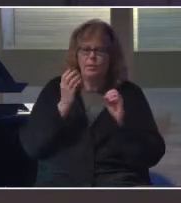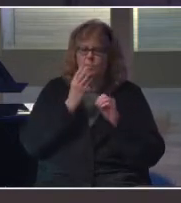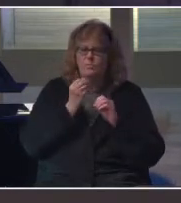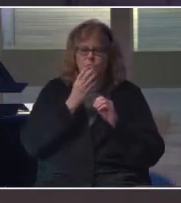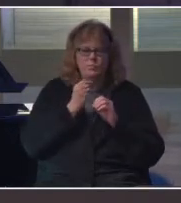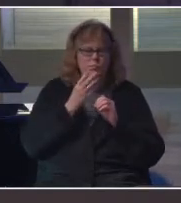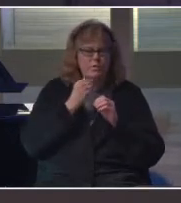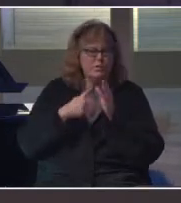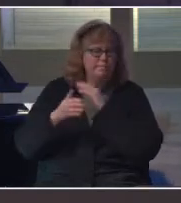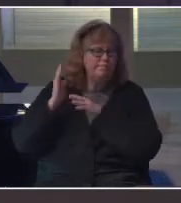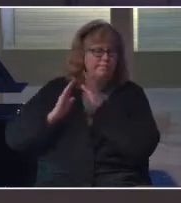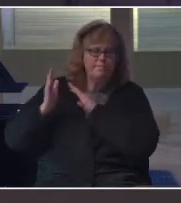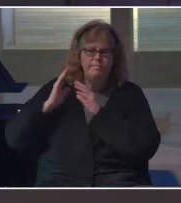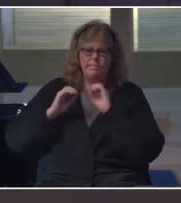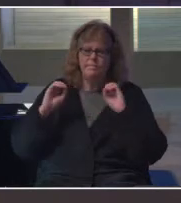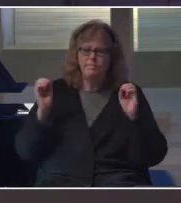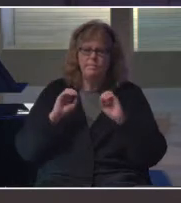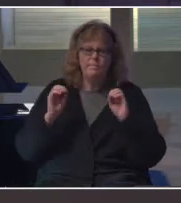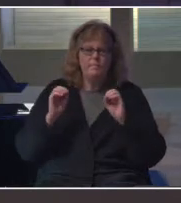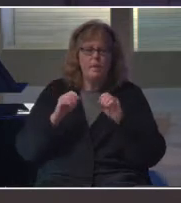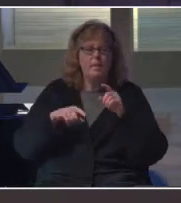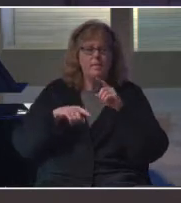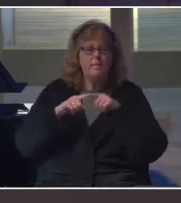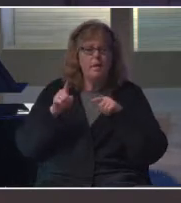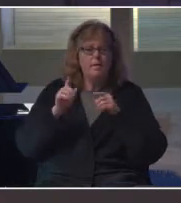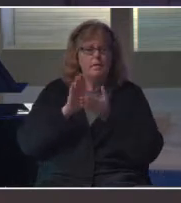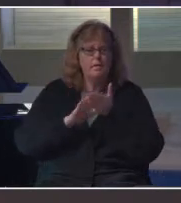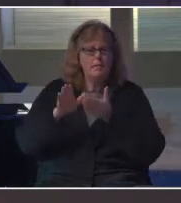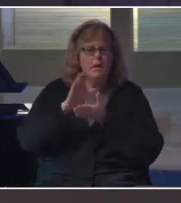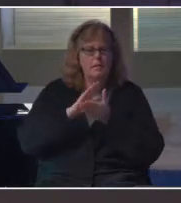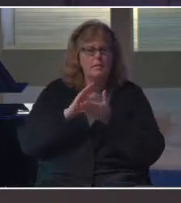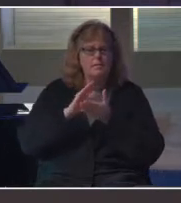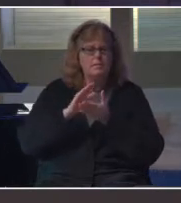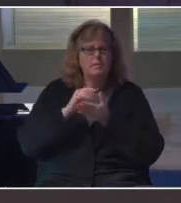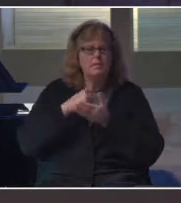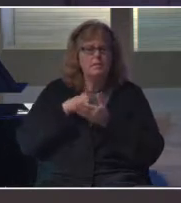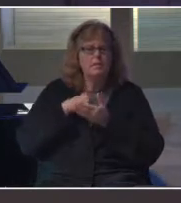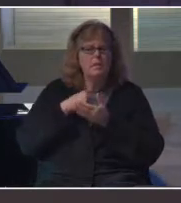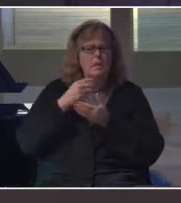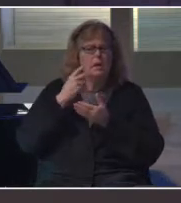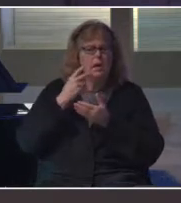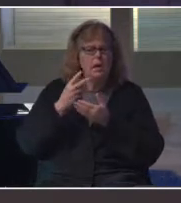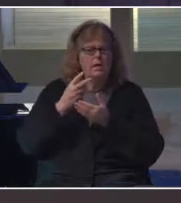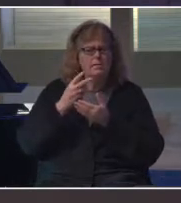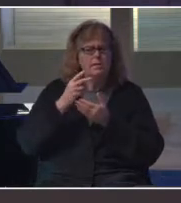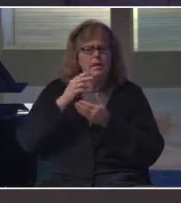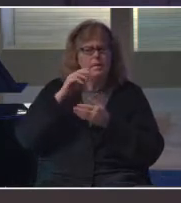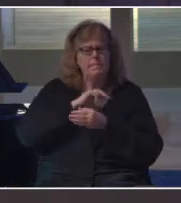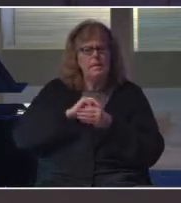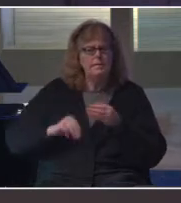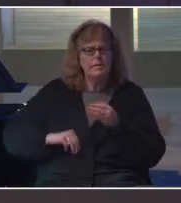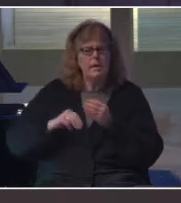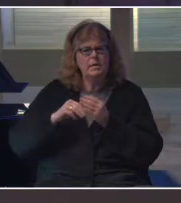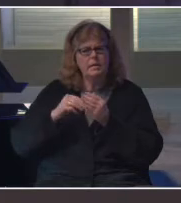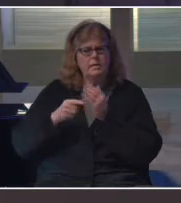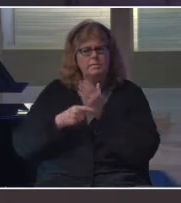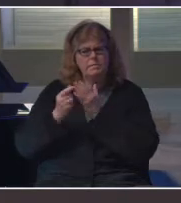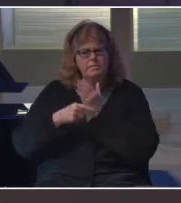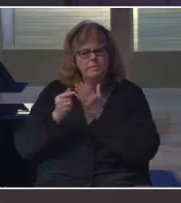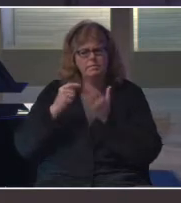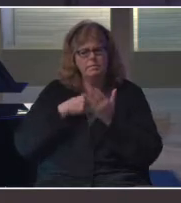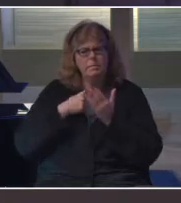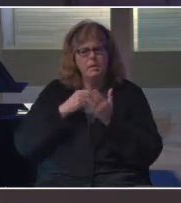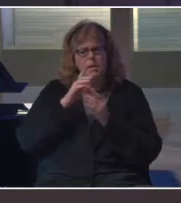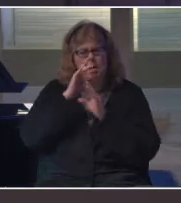Jewish ancestry at all. But in college, I stumbled across some Messianic literature, and I found it fascinating to read